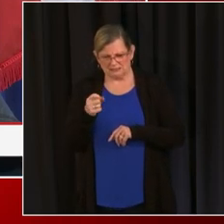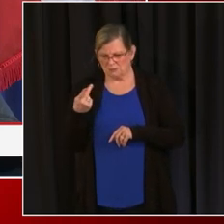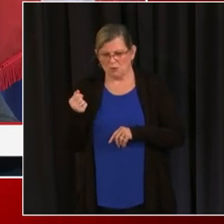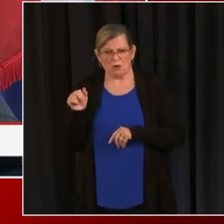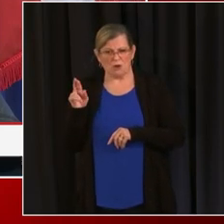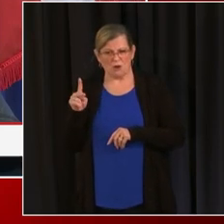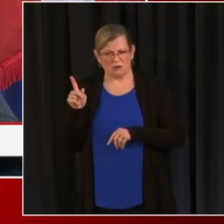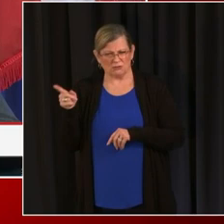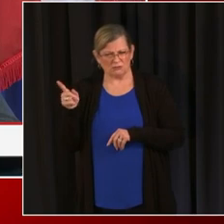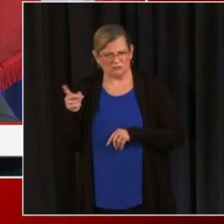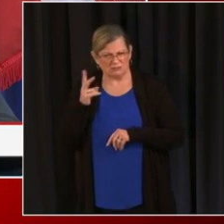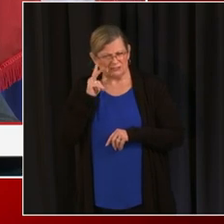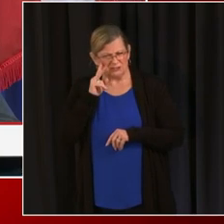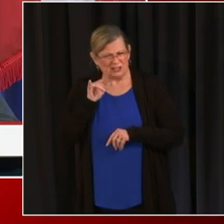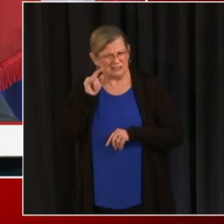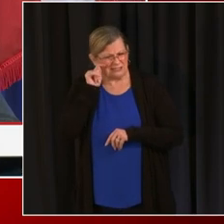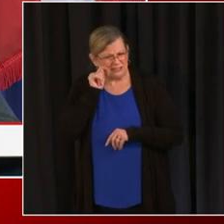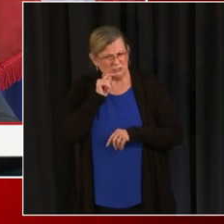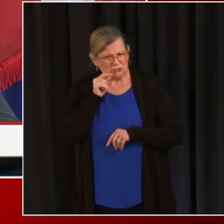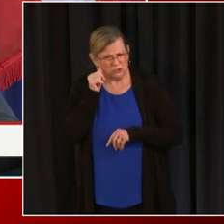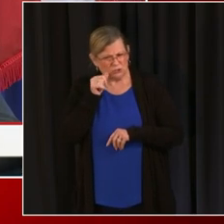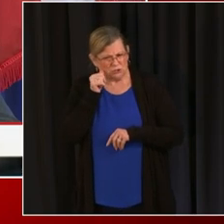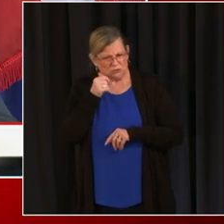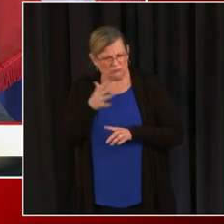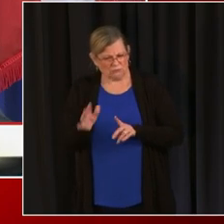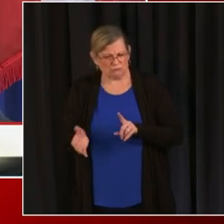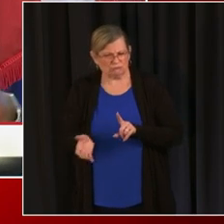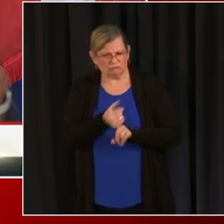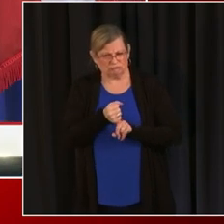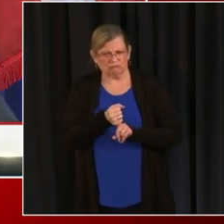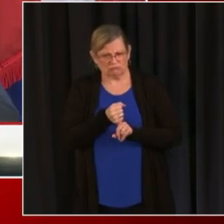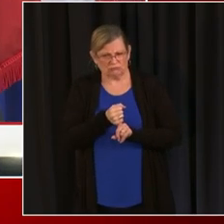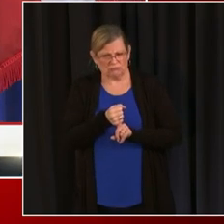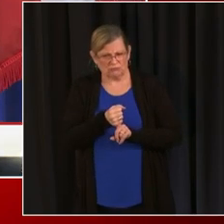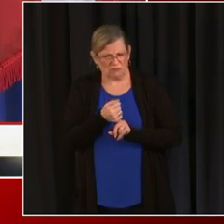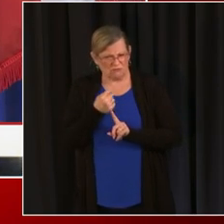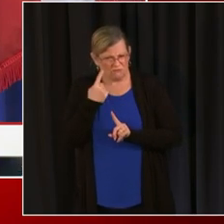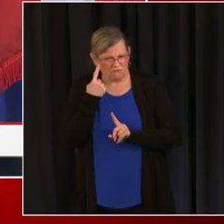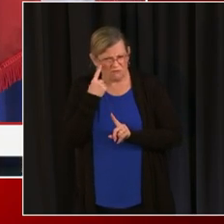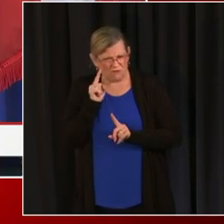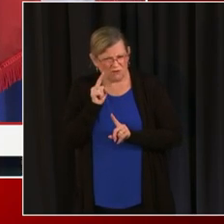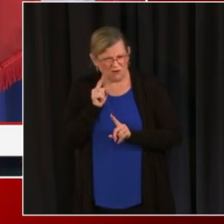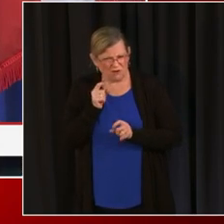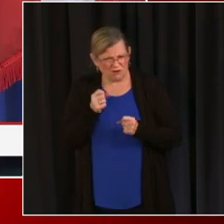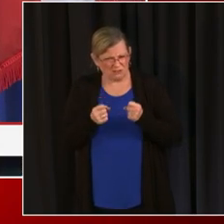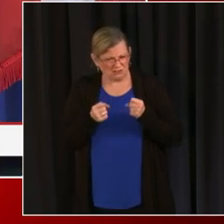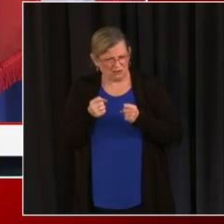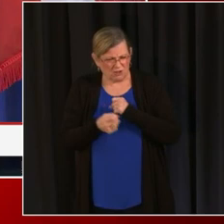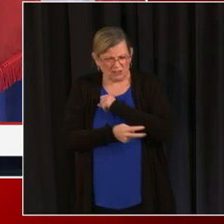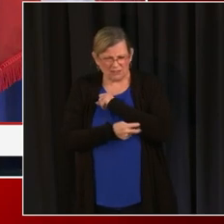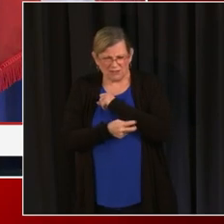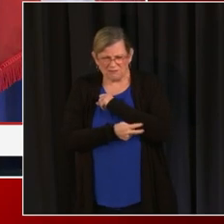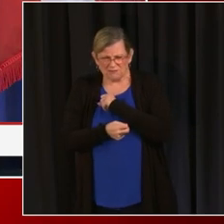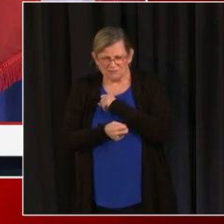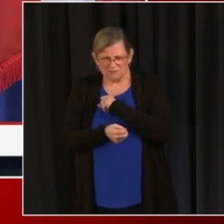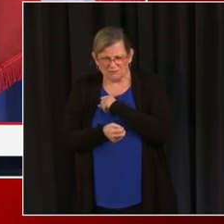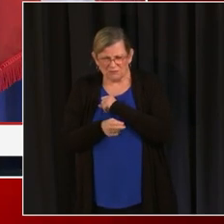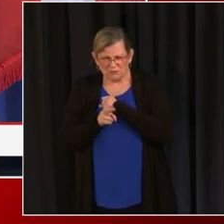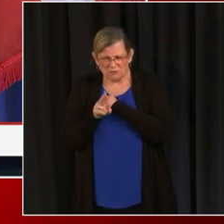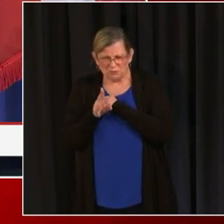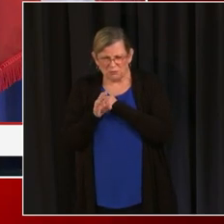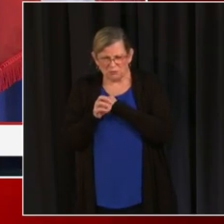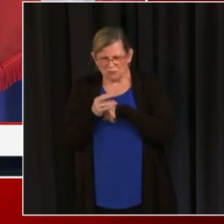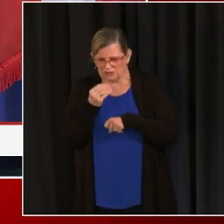it appears 2 teenage girls were arrested for allegedly trying to carjack an Uber Eats